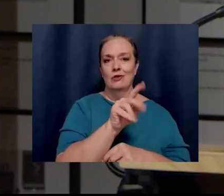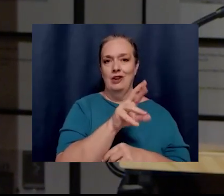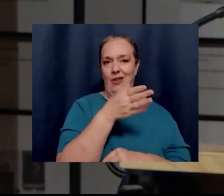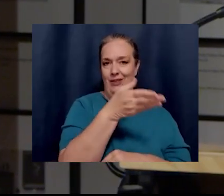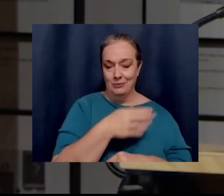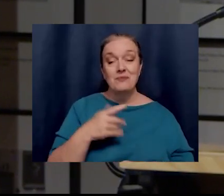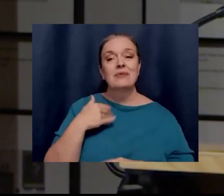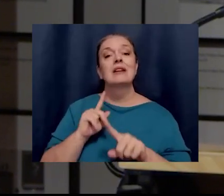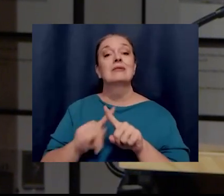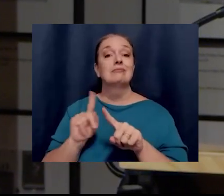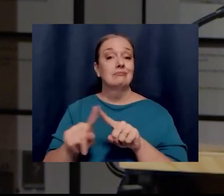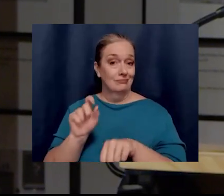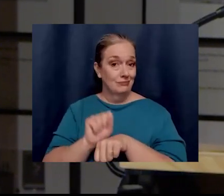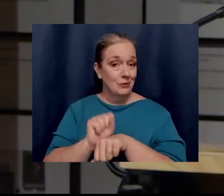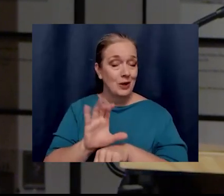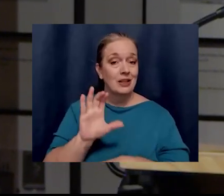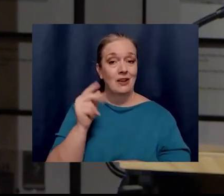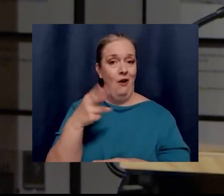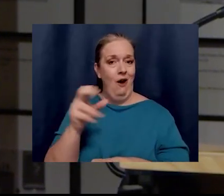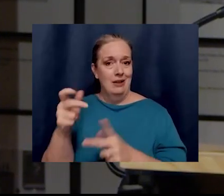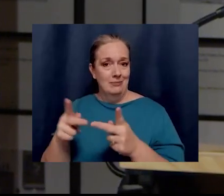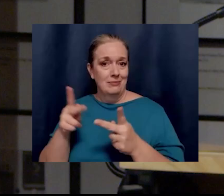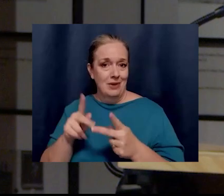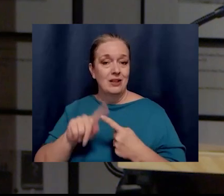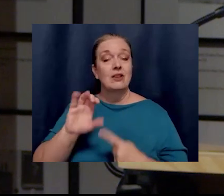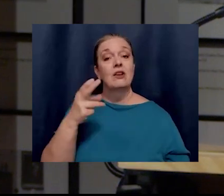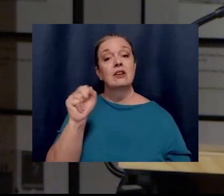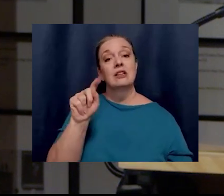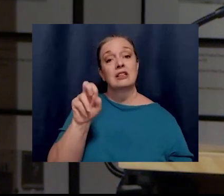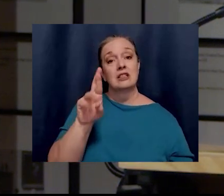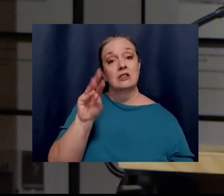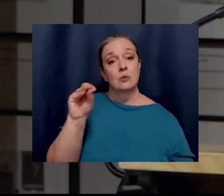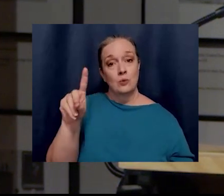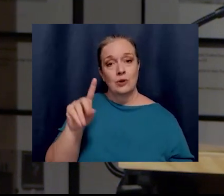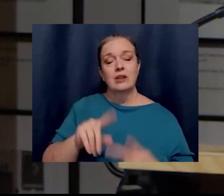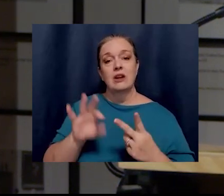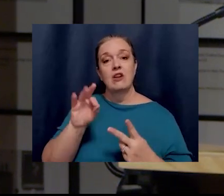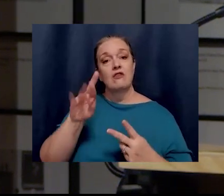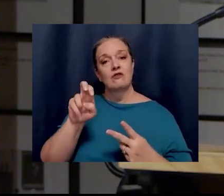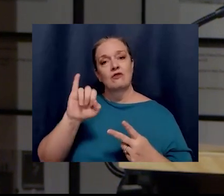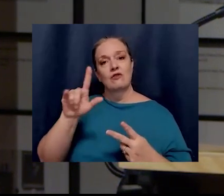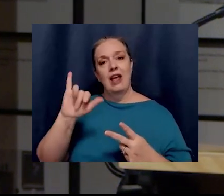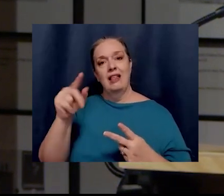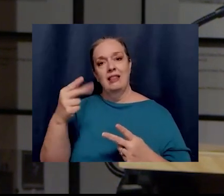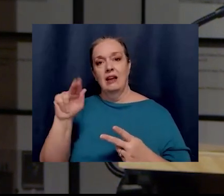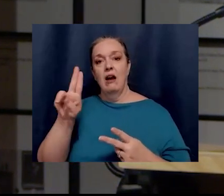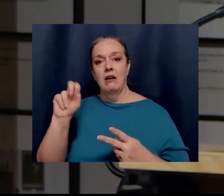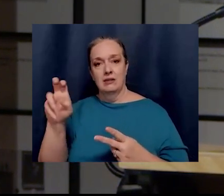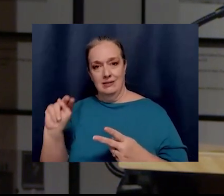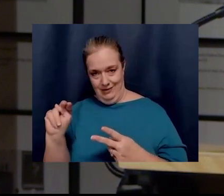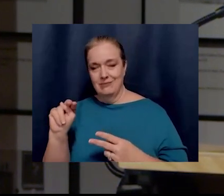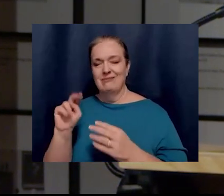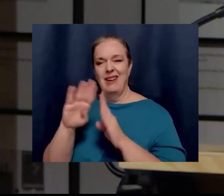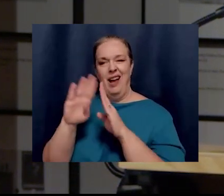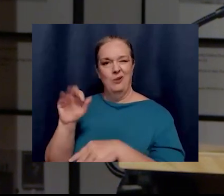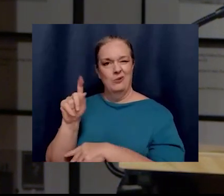sites, including Chesterwood and the Freilinghuisen, Morris House and Studios. In addition, she served as New York State's